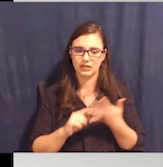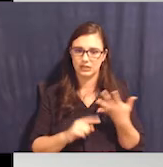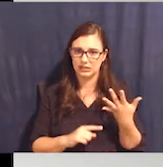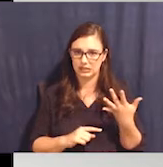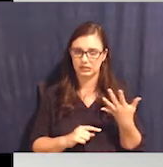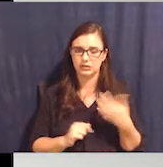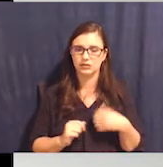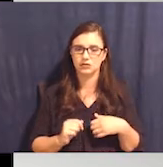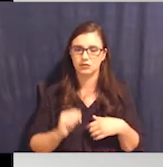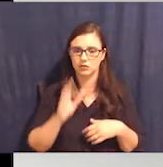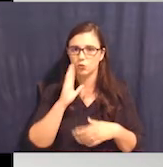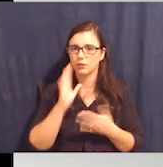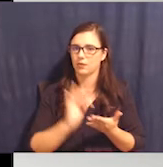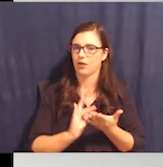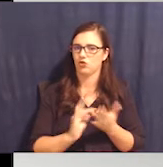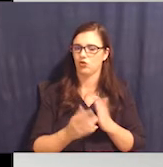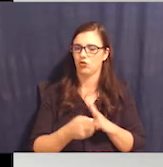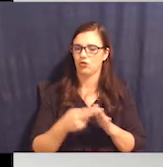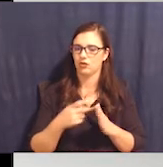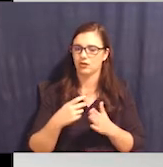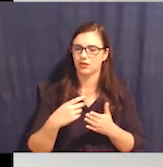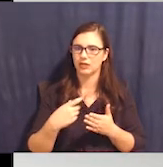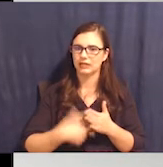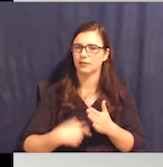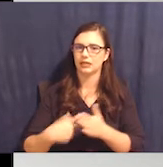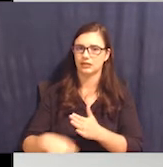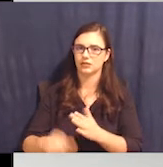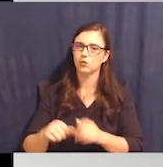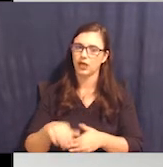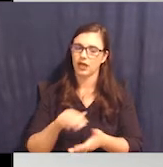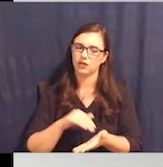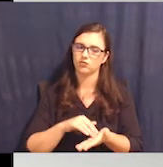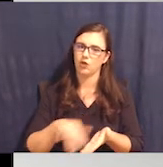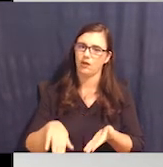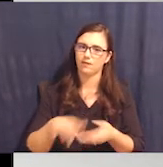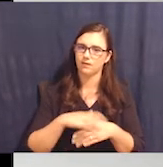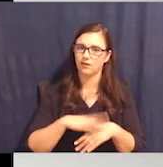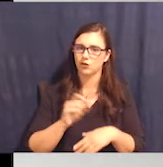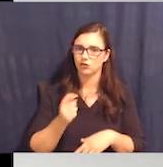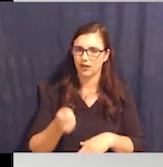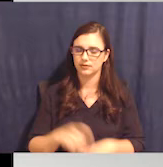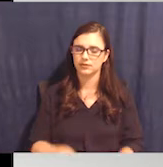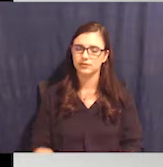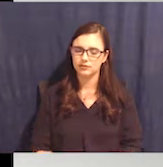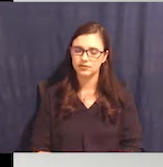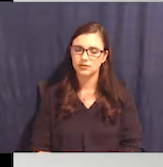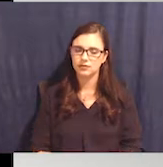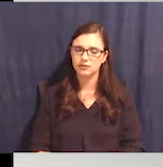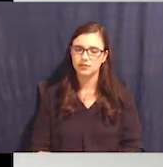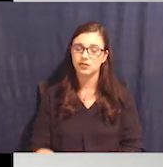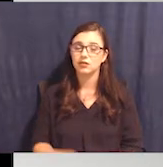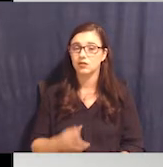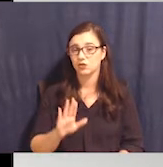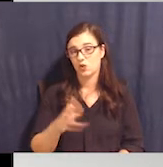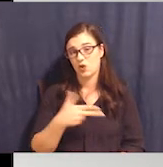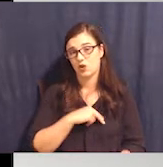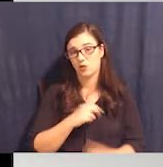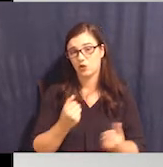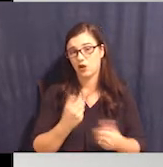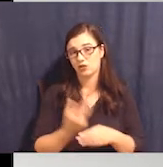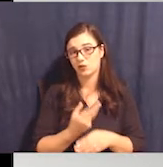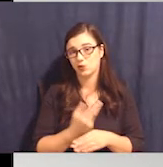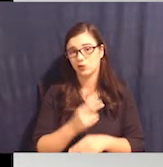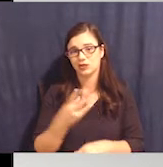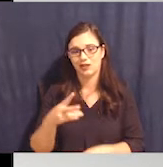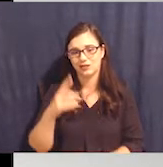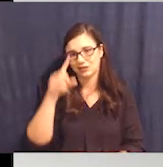all of these things would be medical expenses that you can write off on your taxes. Even use of your own